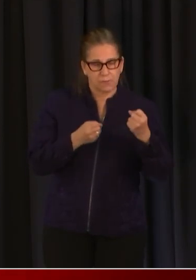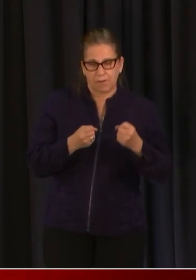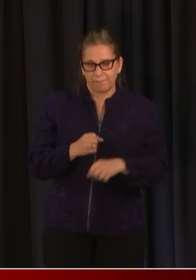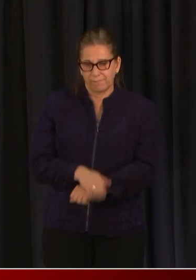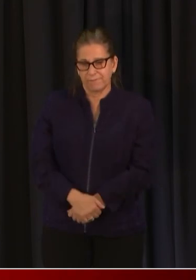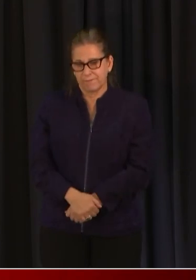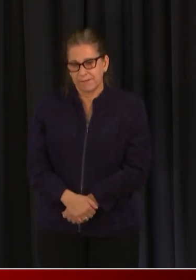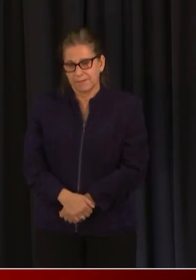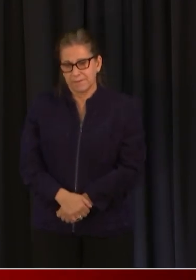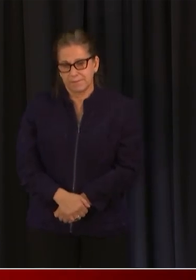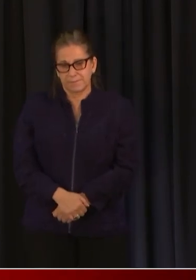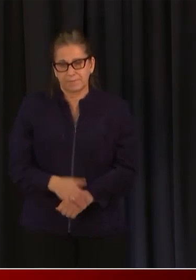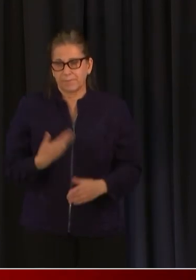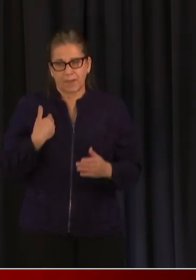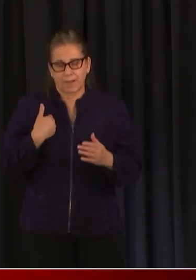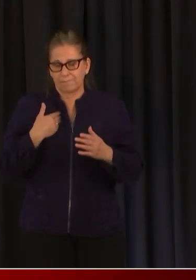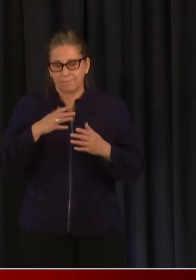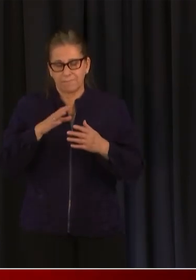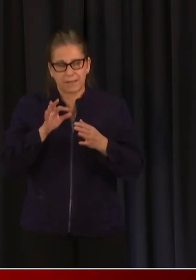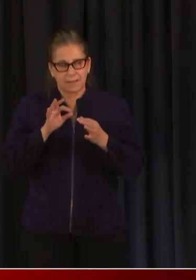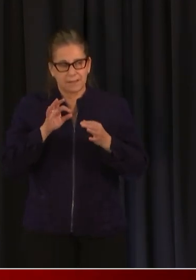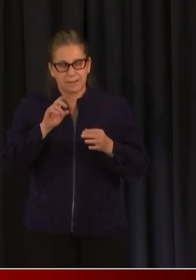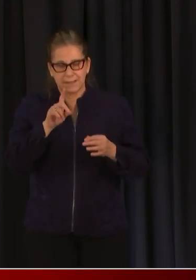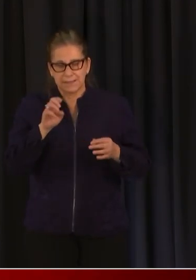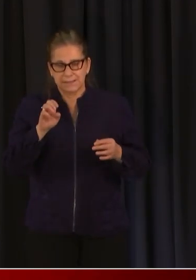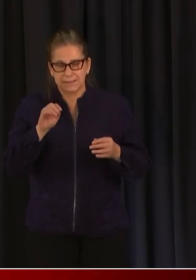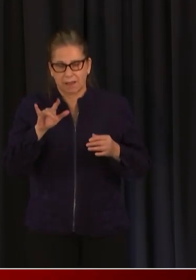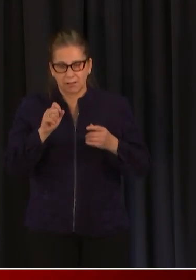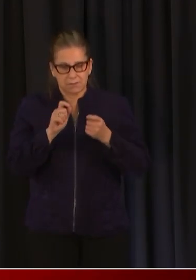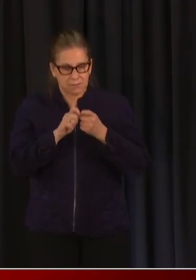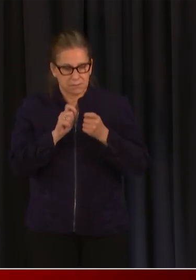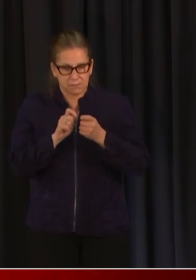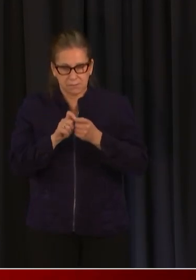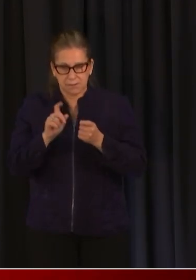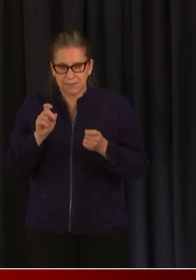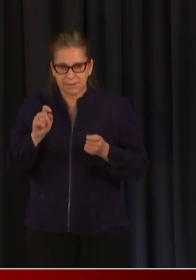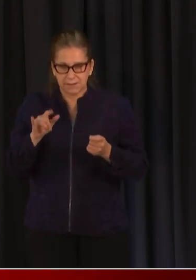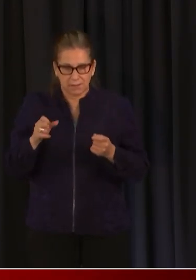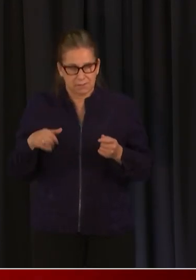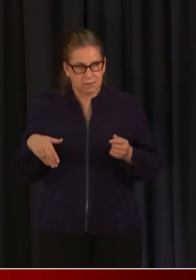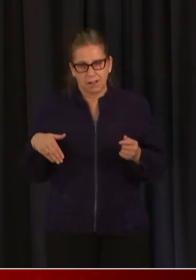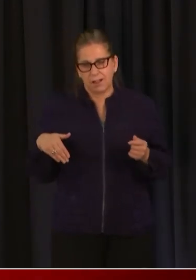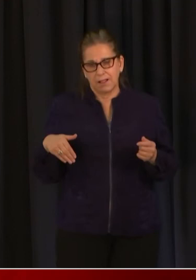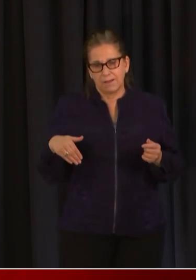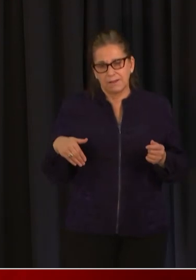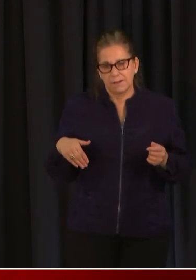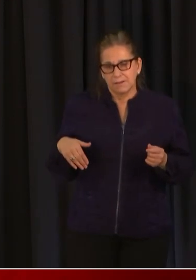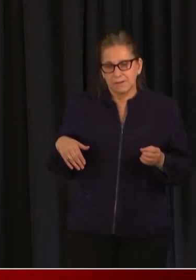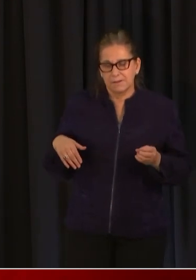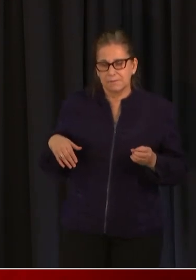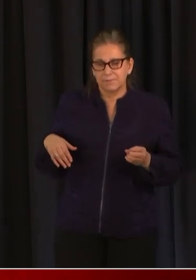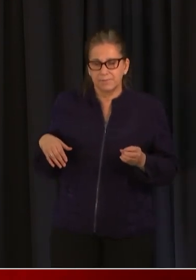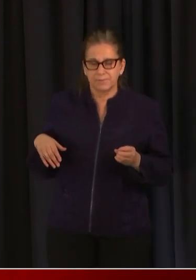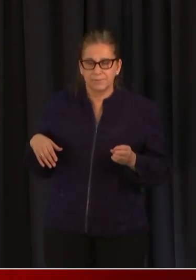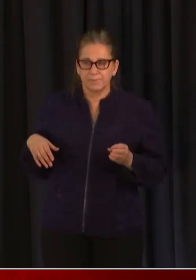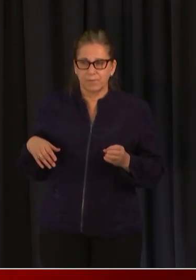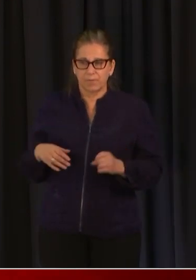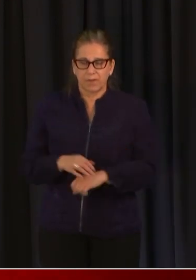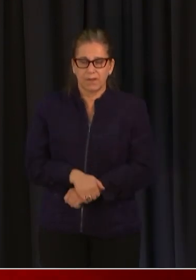I don't know the details yet on the investigation. I assume that it will be